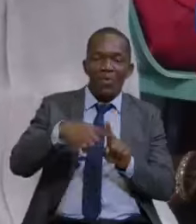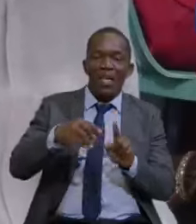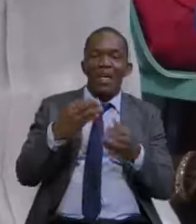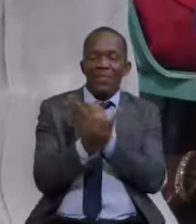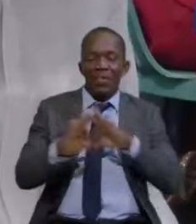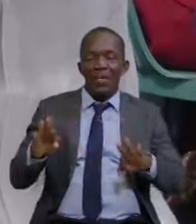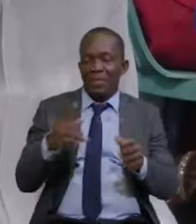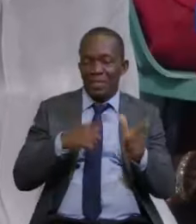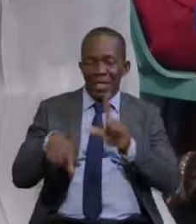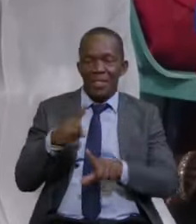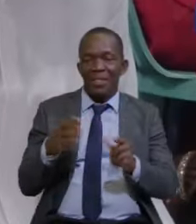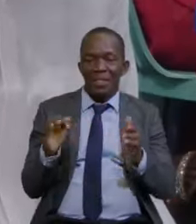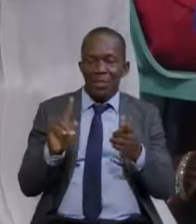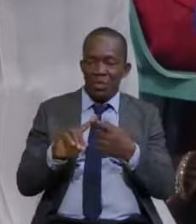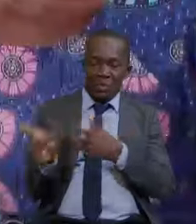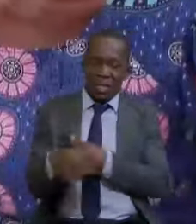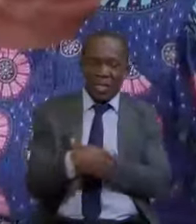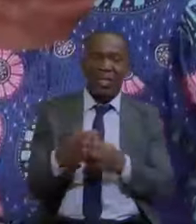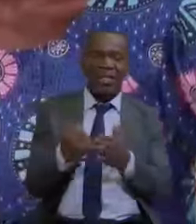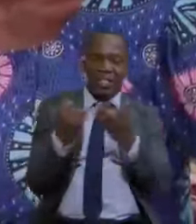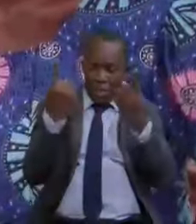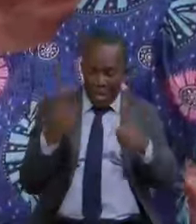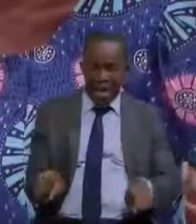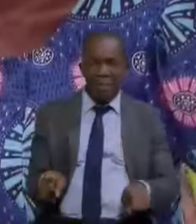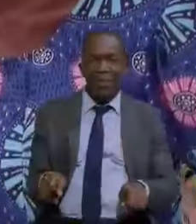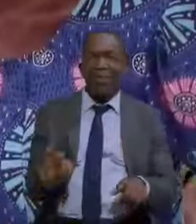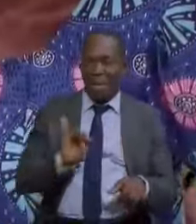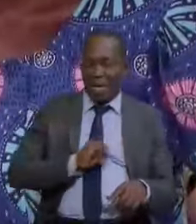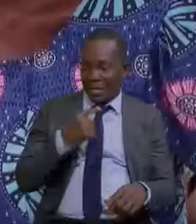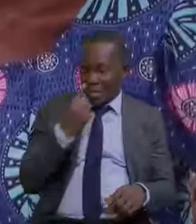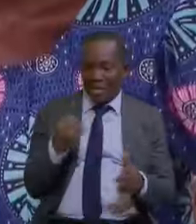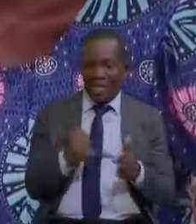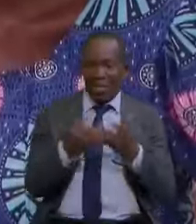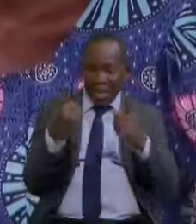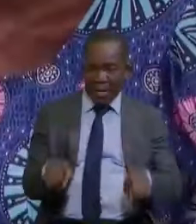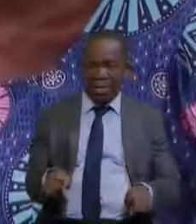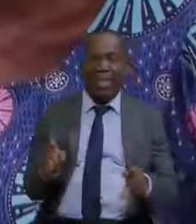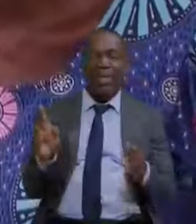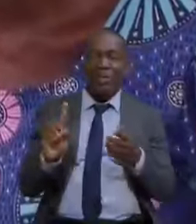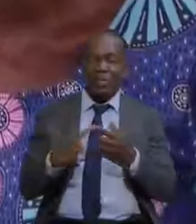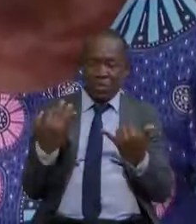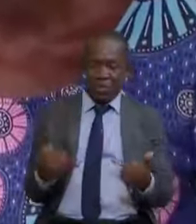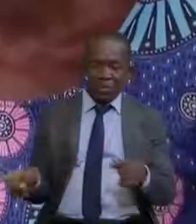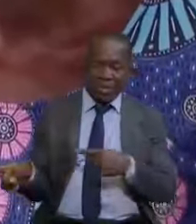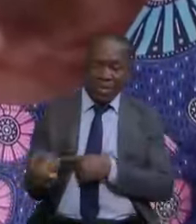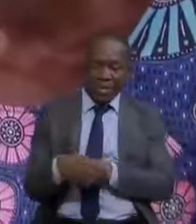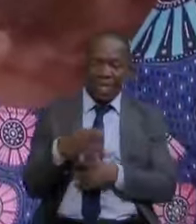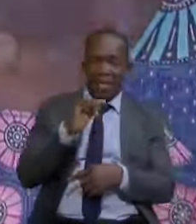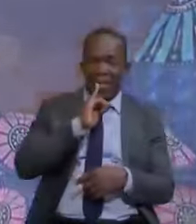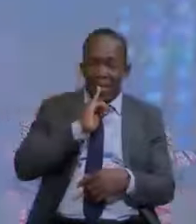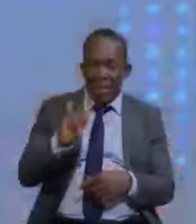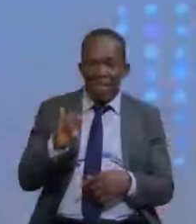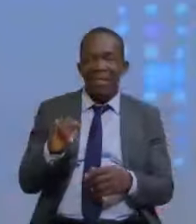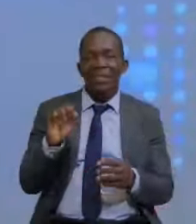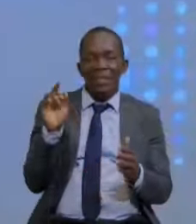Yes. I said it will happen. He said this day is this scripture